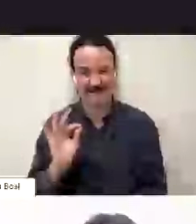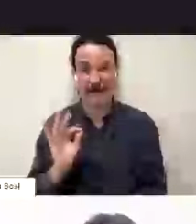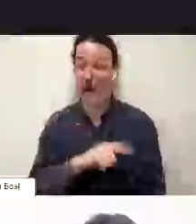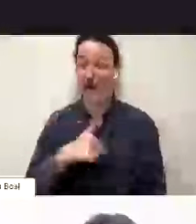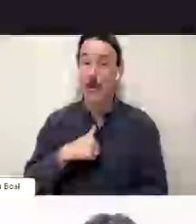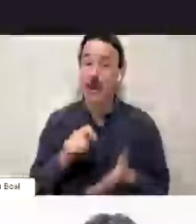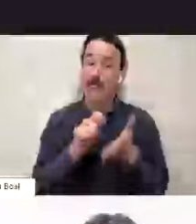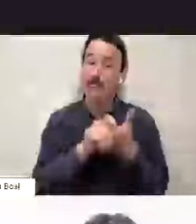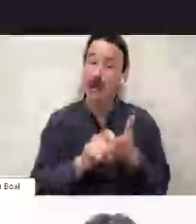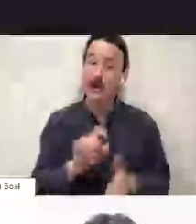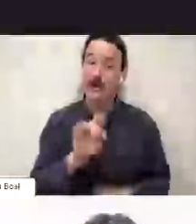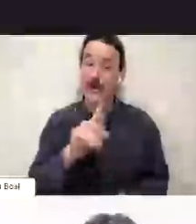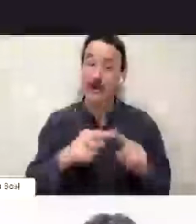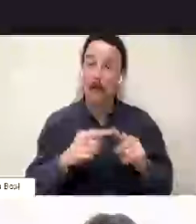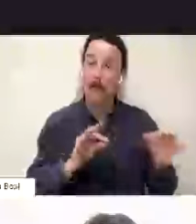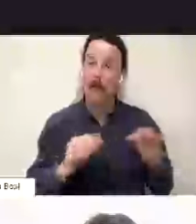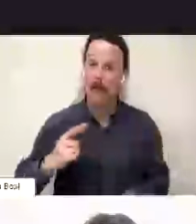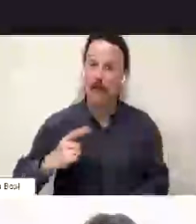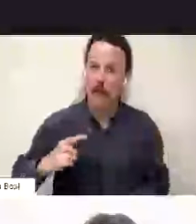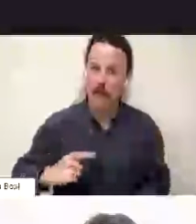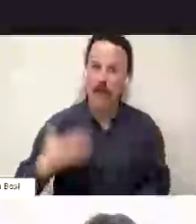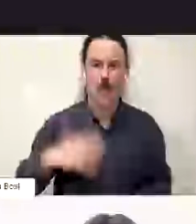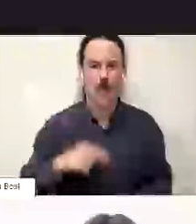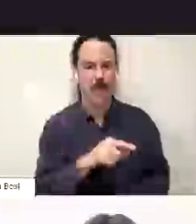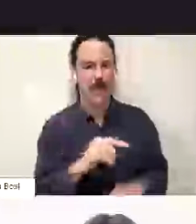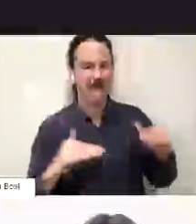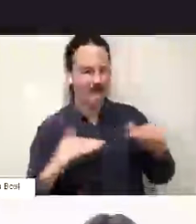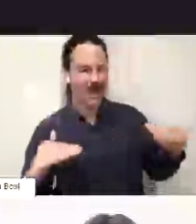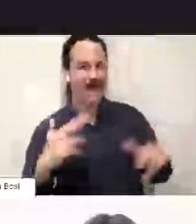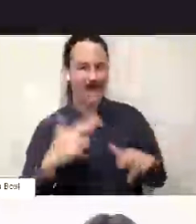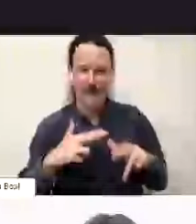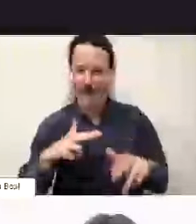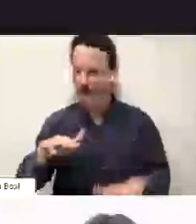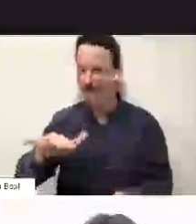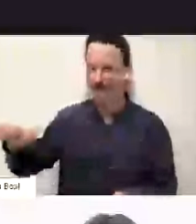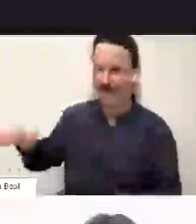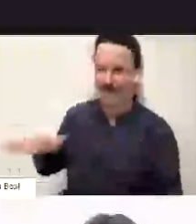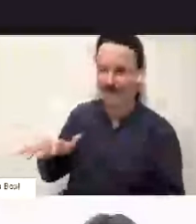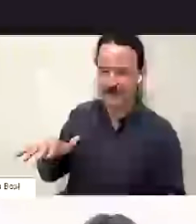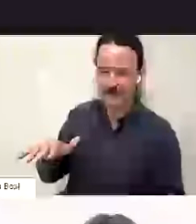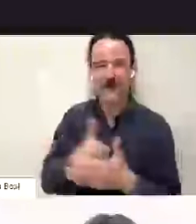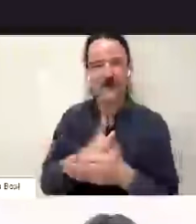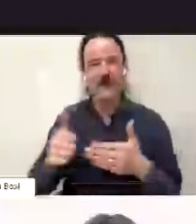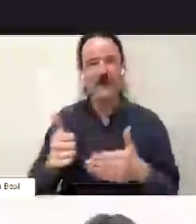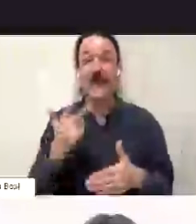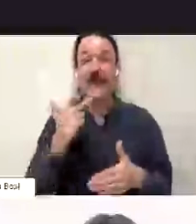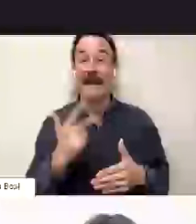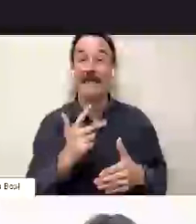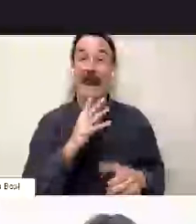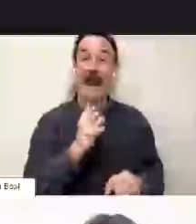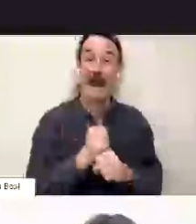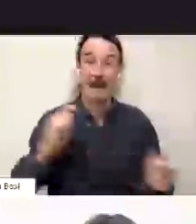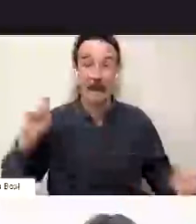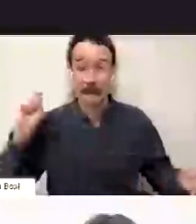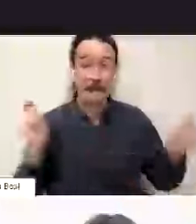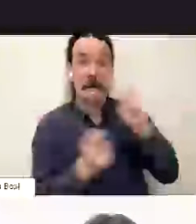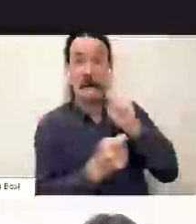plan. Usually what happens in major social reforms is First Nations people with disability are left